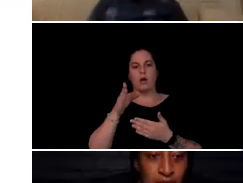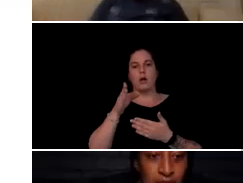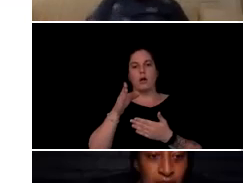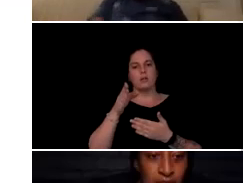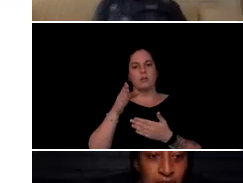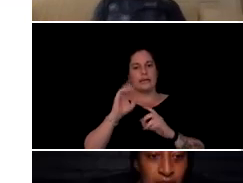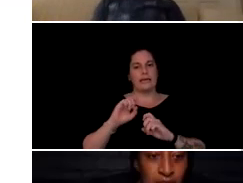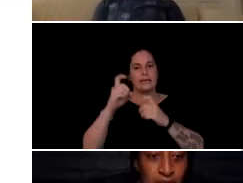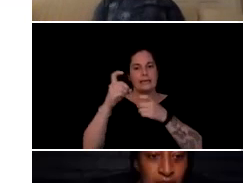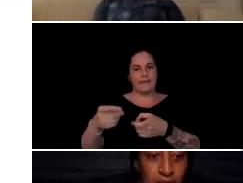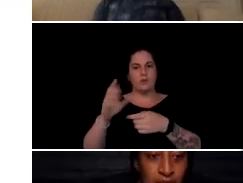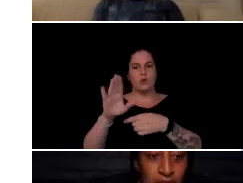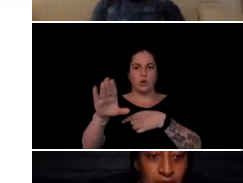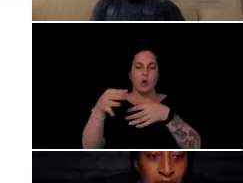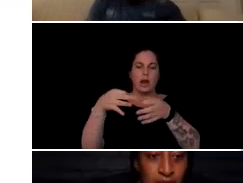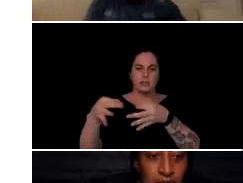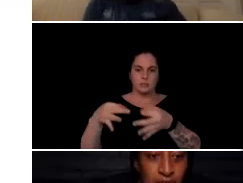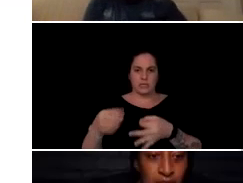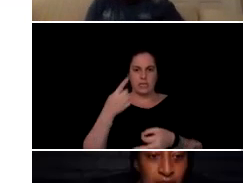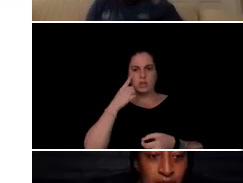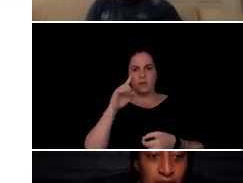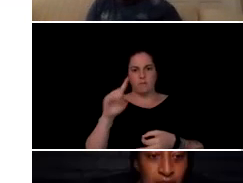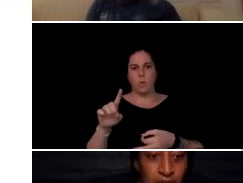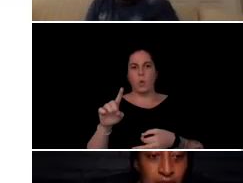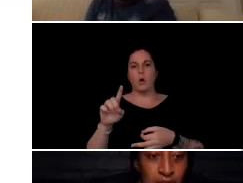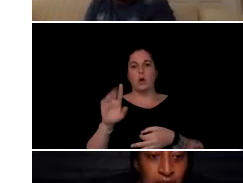received and any points that were deducted.